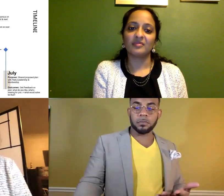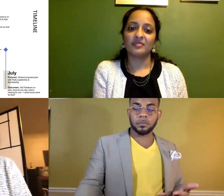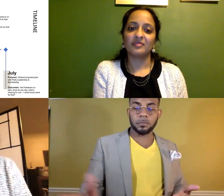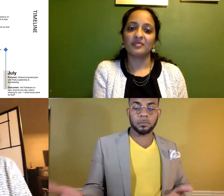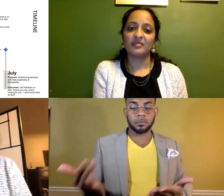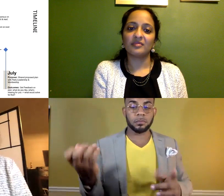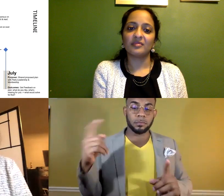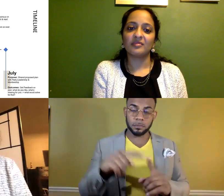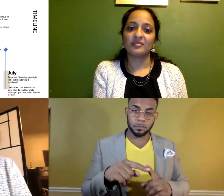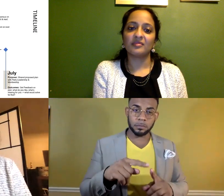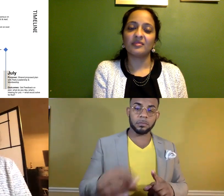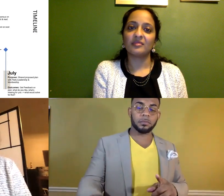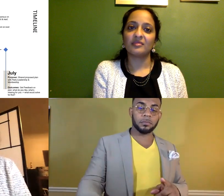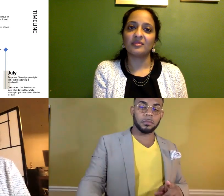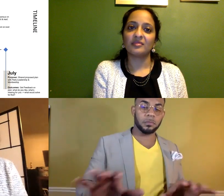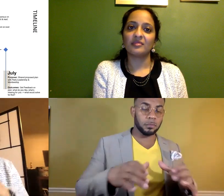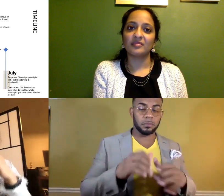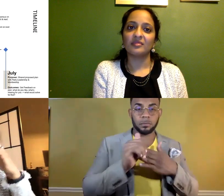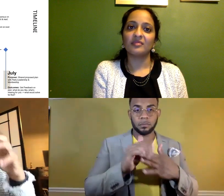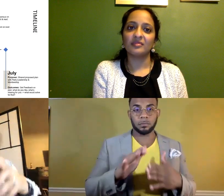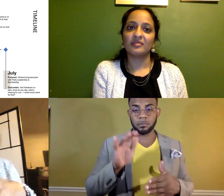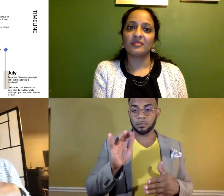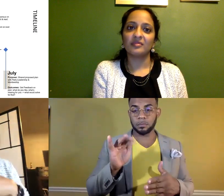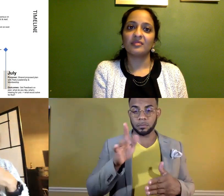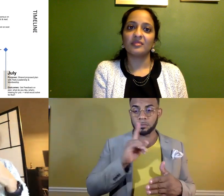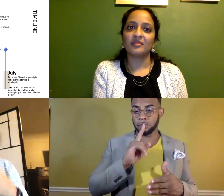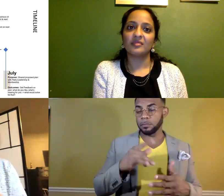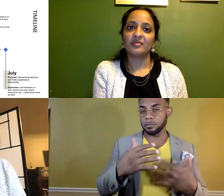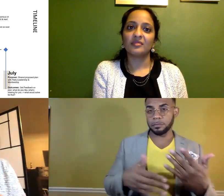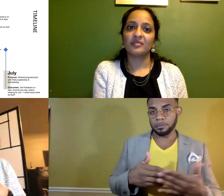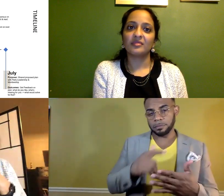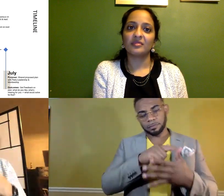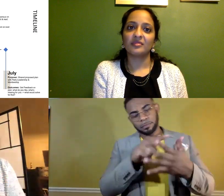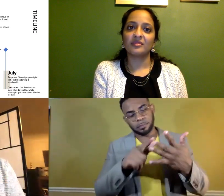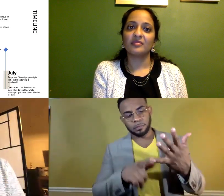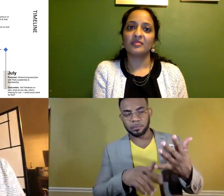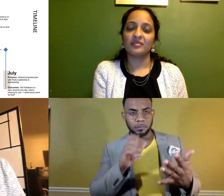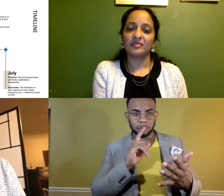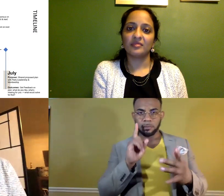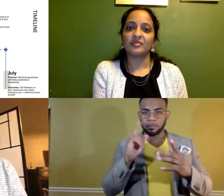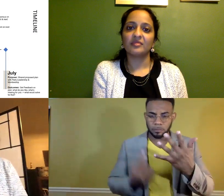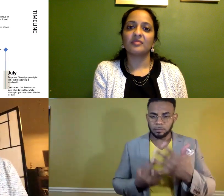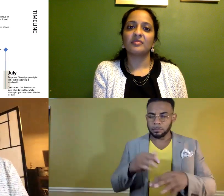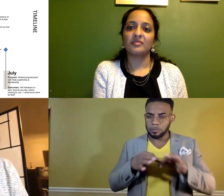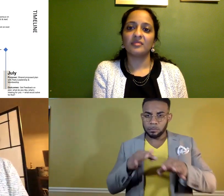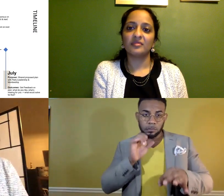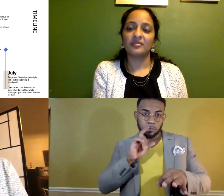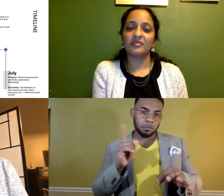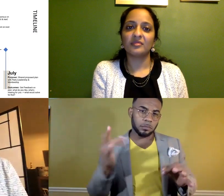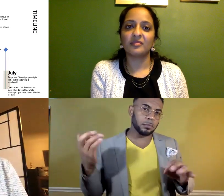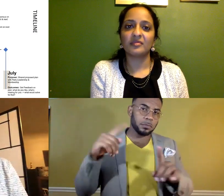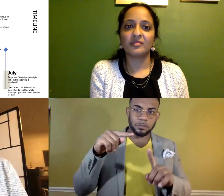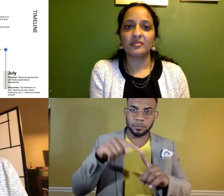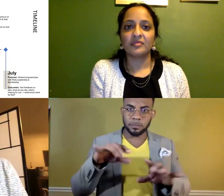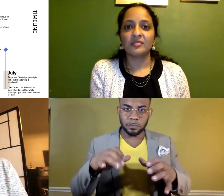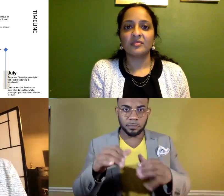that back to the party leadership. It's going to be a series that they're going to be going through, but they're going to be coming back to the